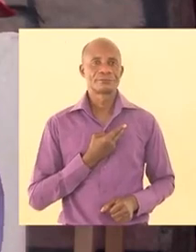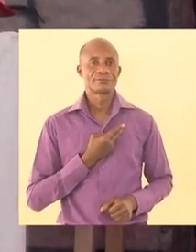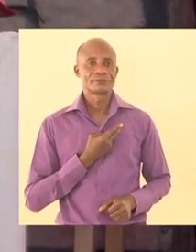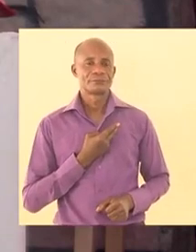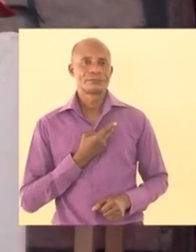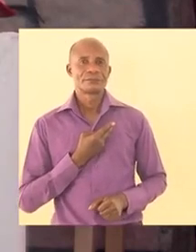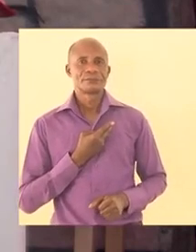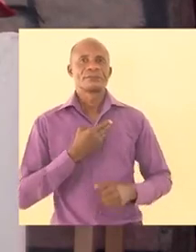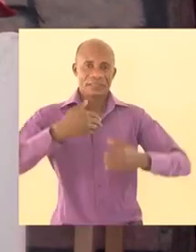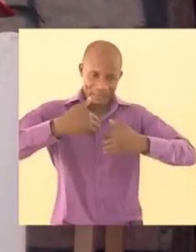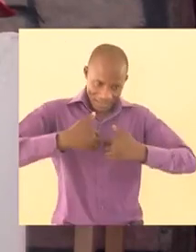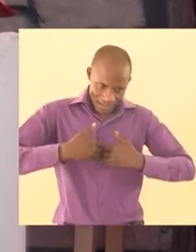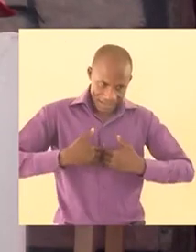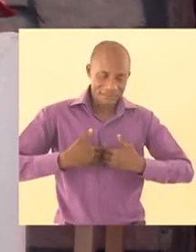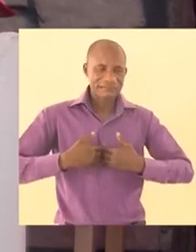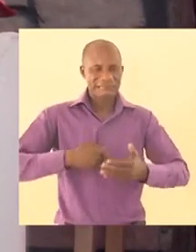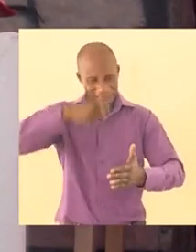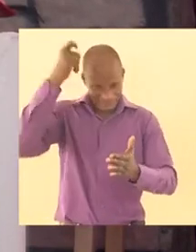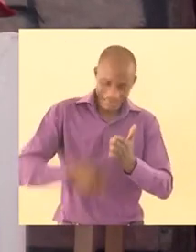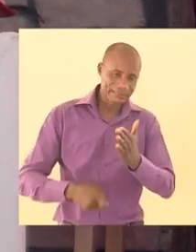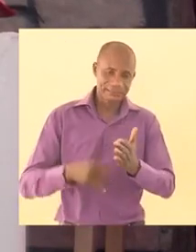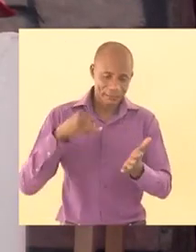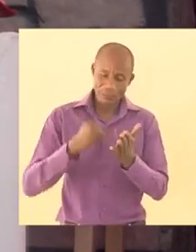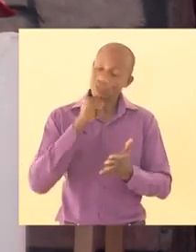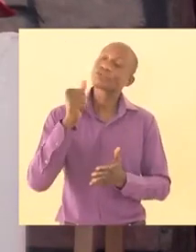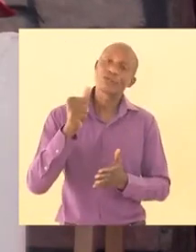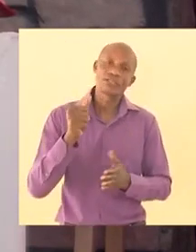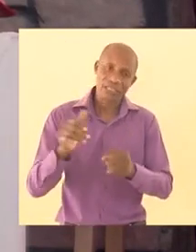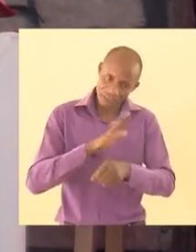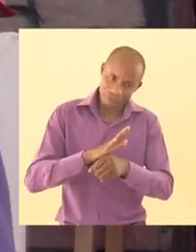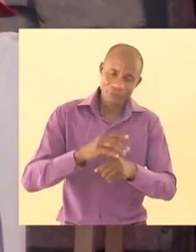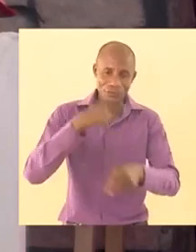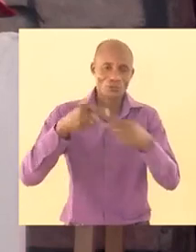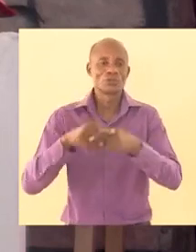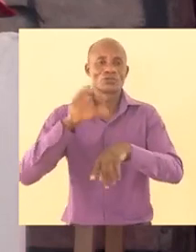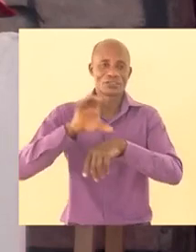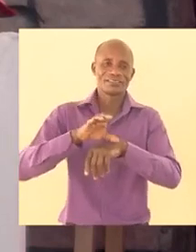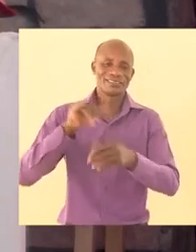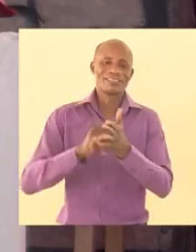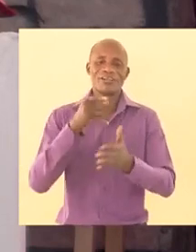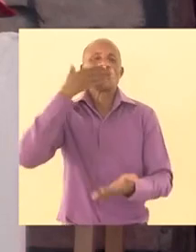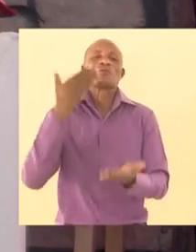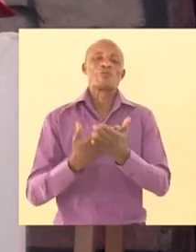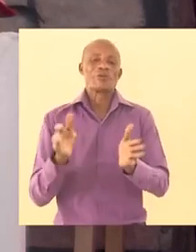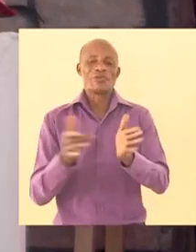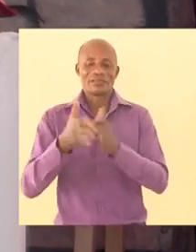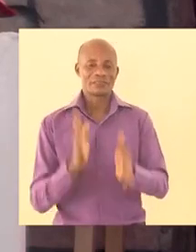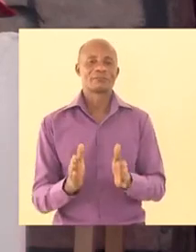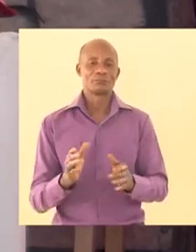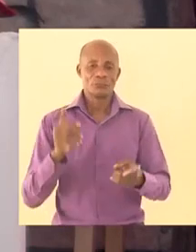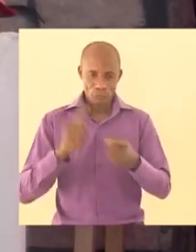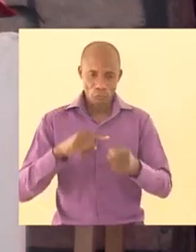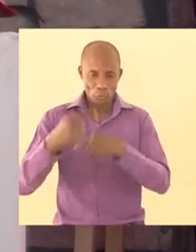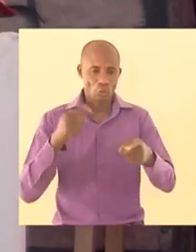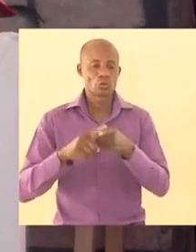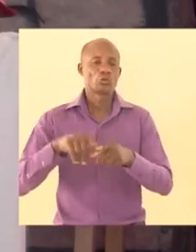issue, each one of us has a task. It is no longer enough to just go to church and say you are a good Christian. To go to church